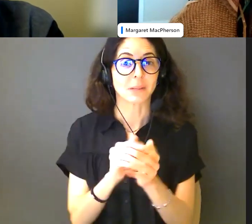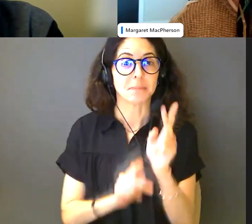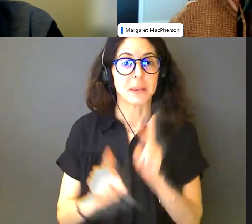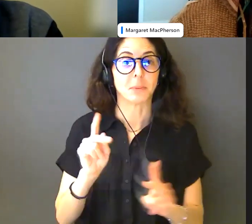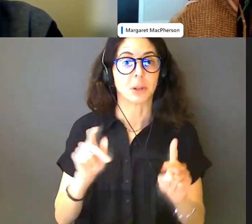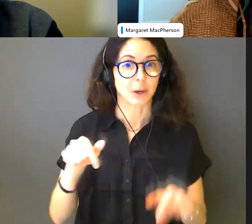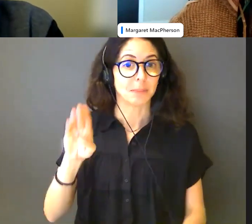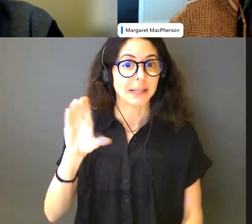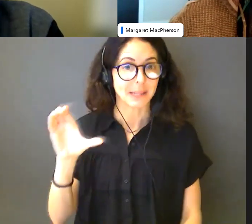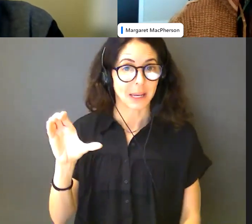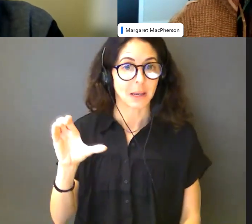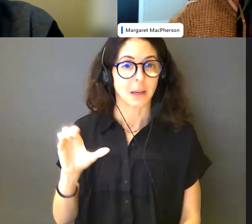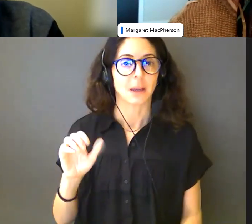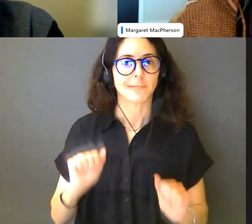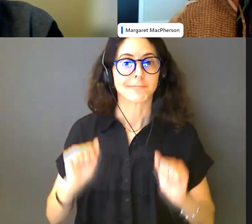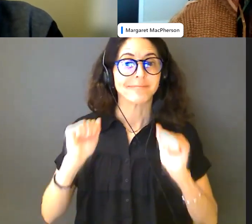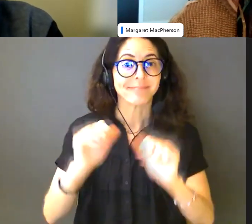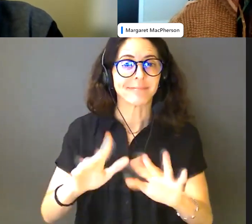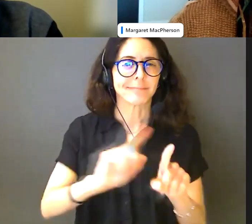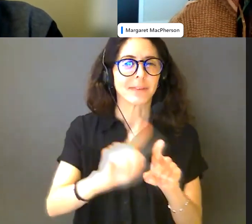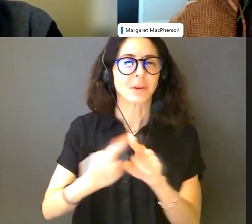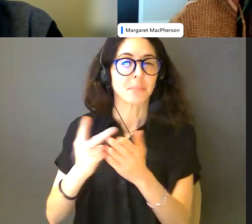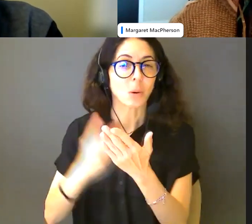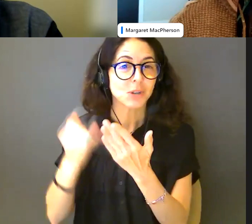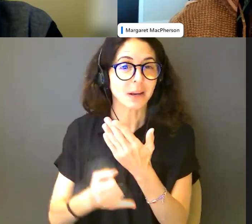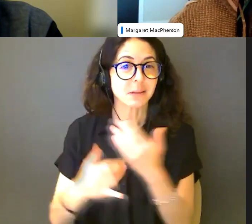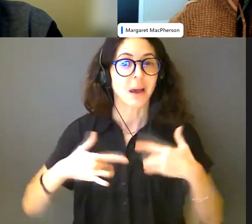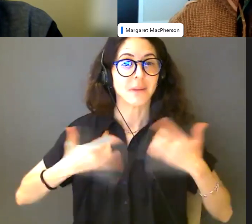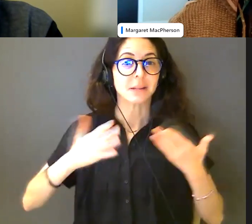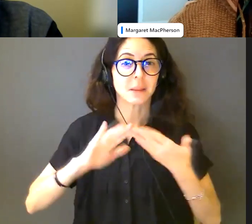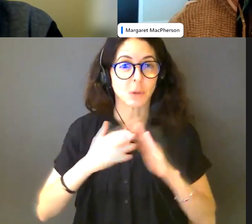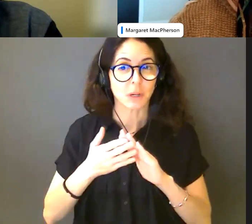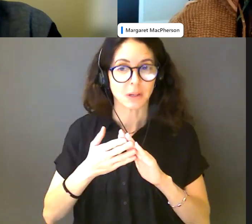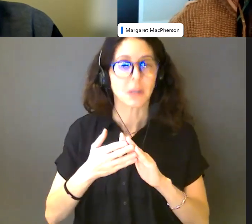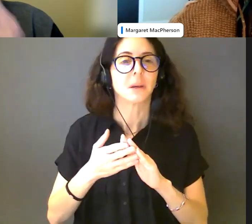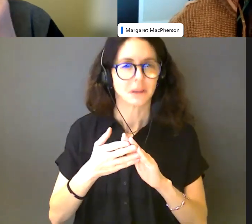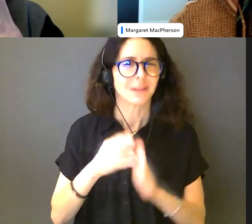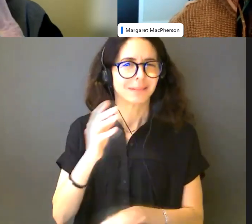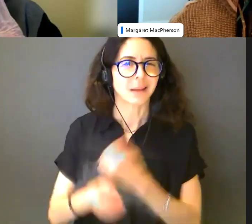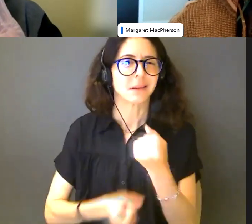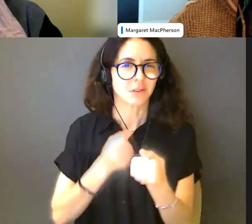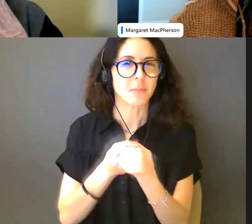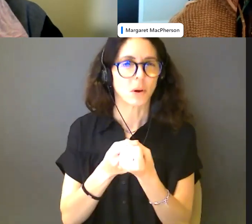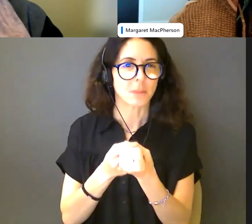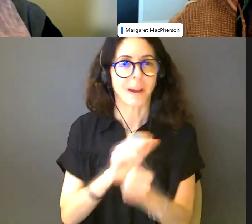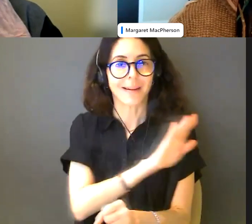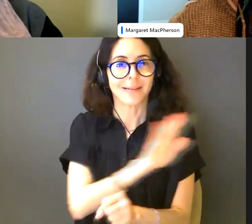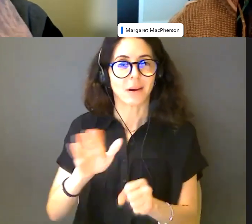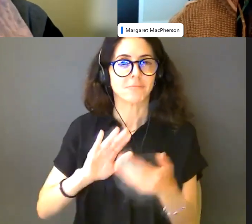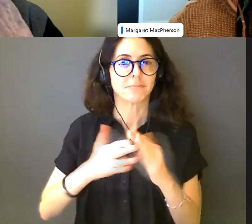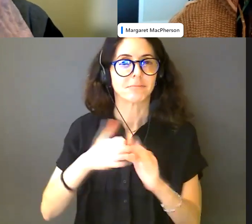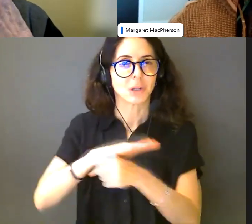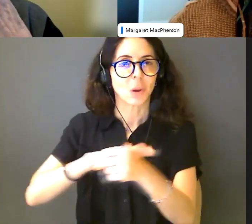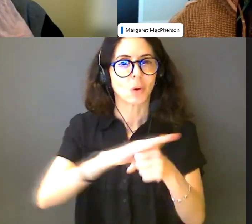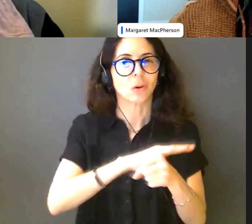province who have attended community events and projects and so on, put on by or supported by their local community